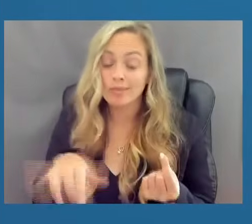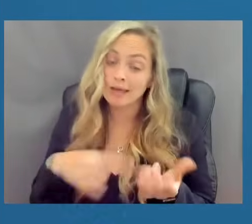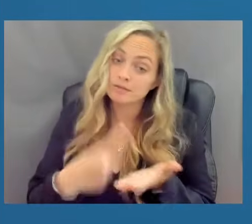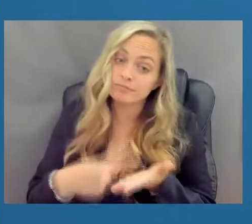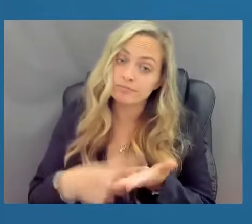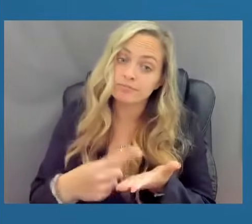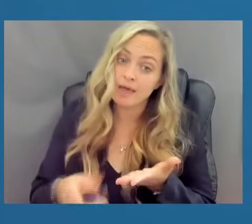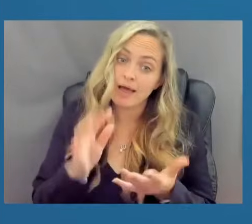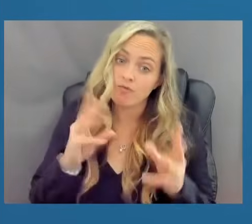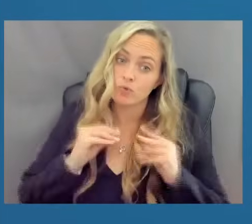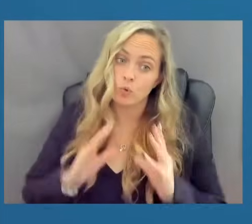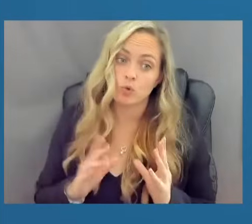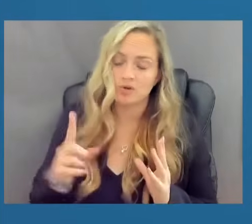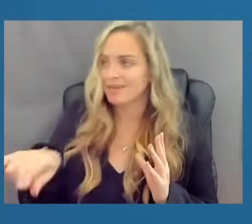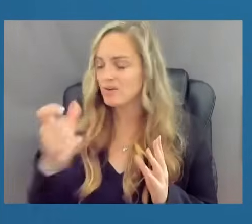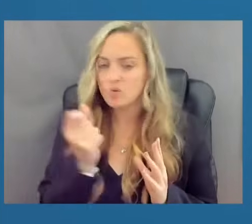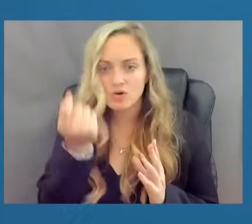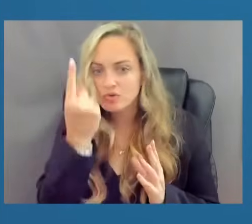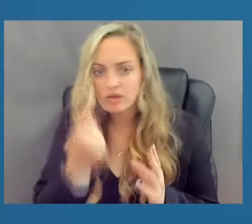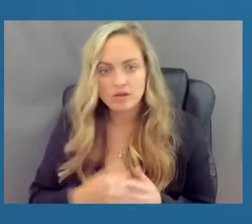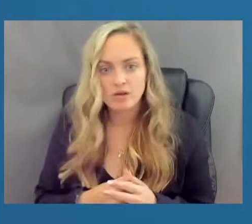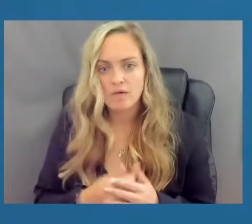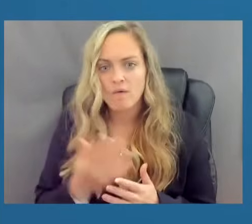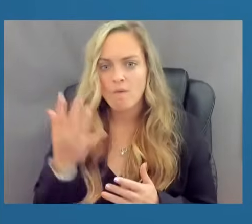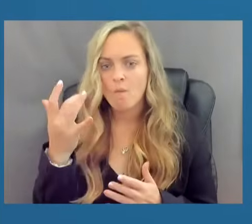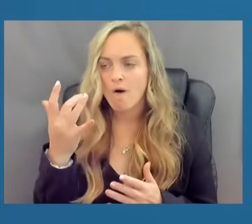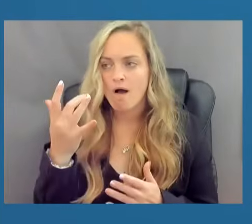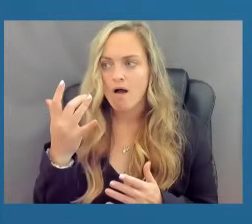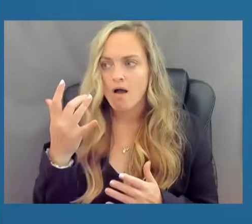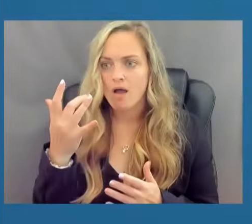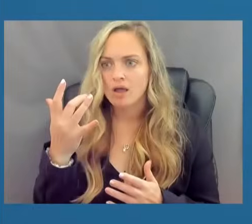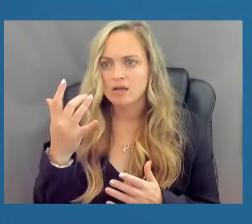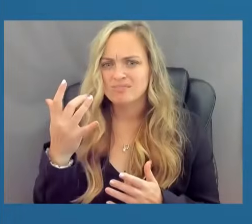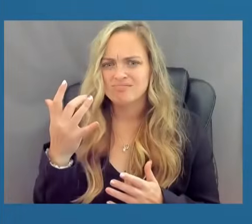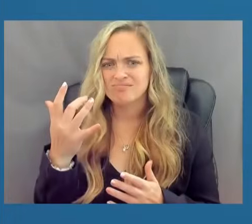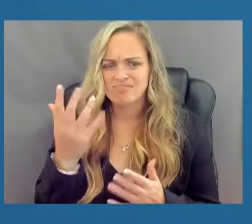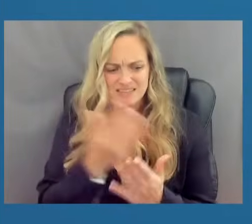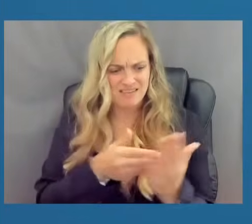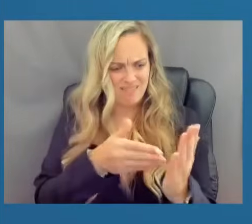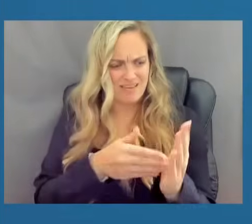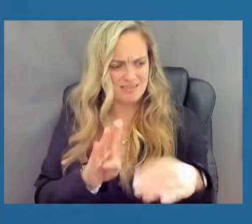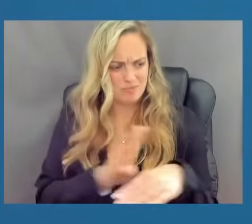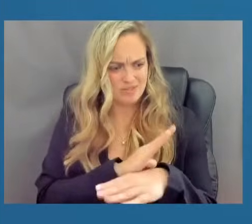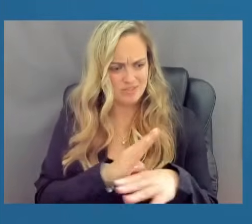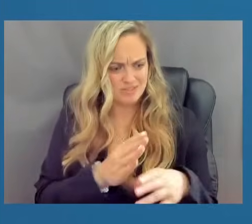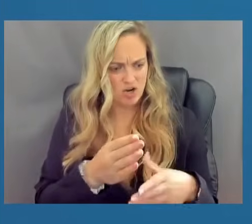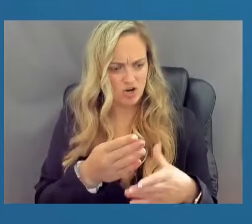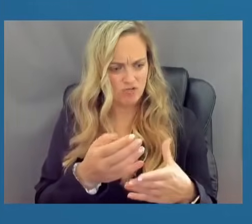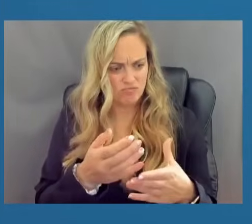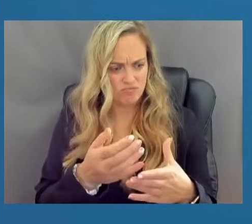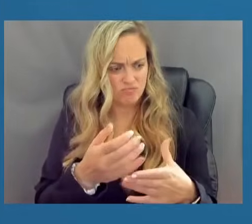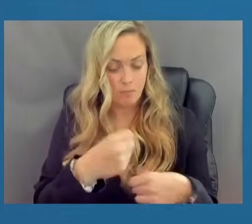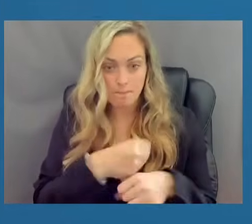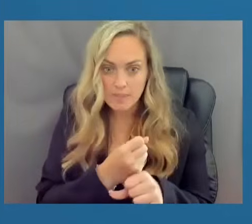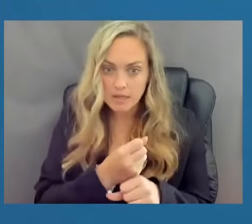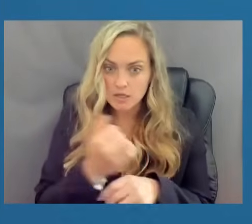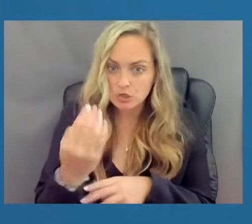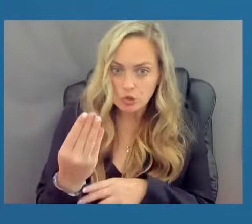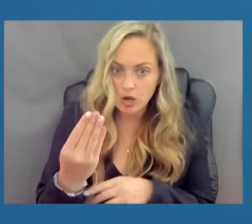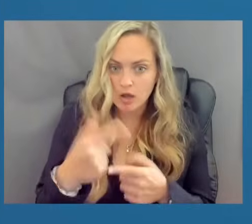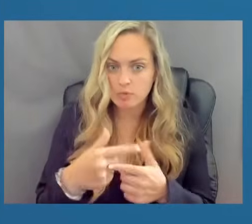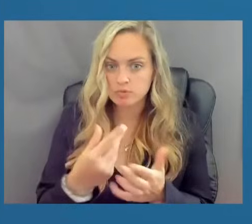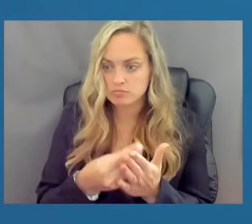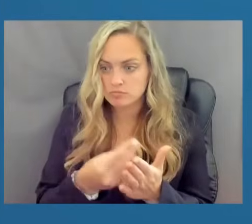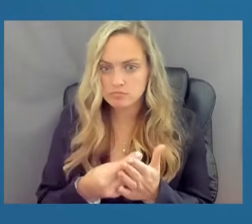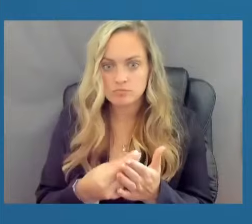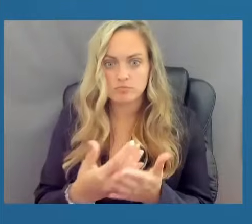these owners. They don't understand why there's an assault on businesses that are generating jobs, that are generating economic